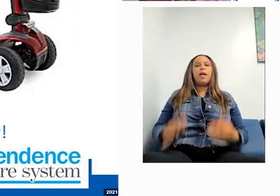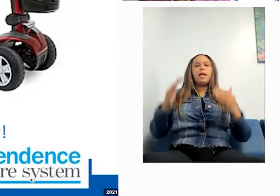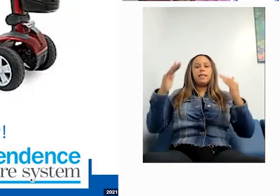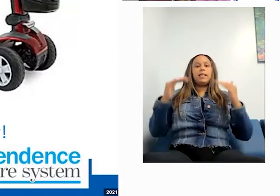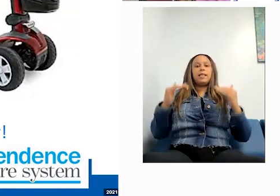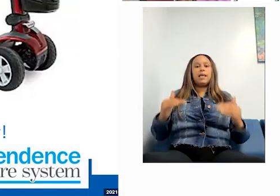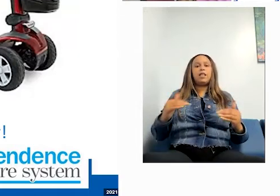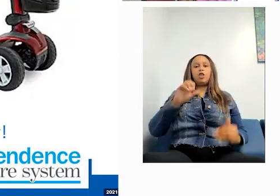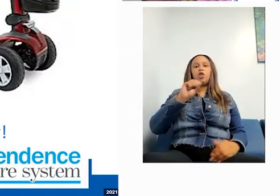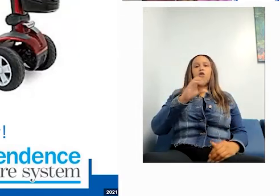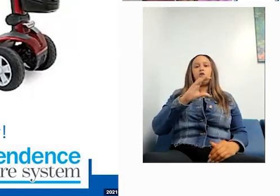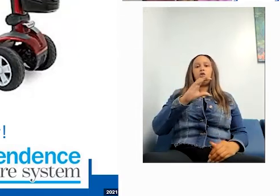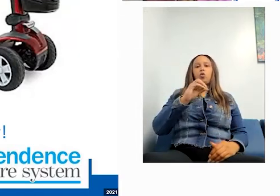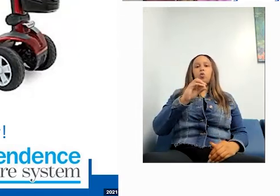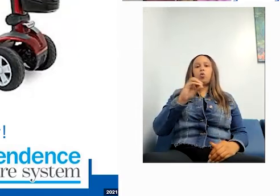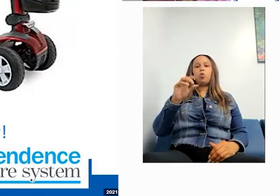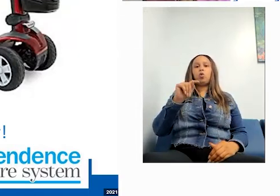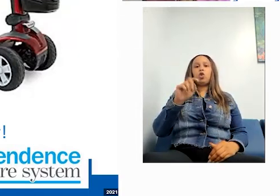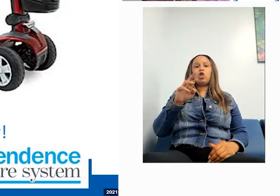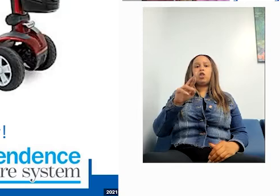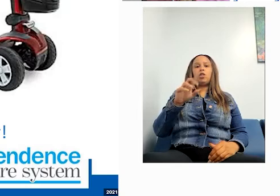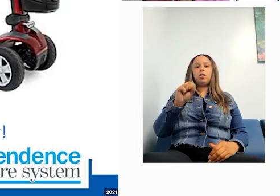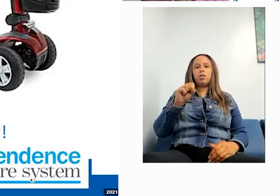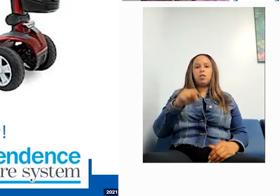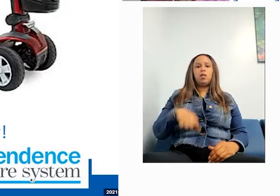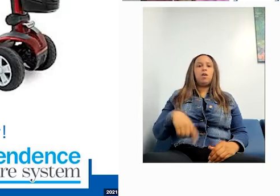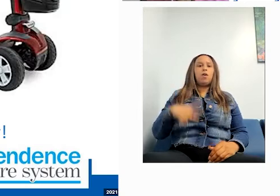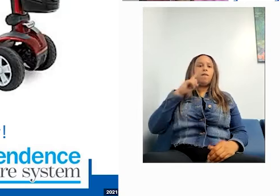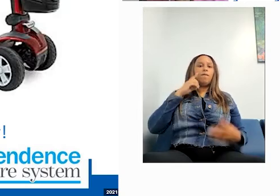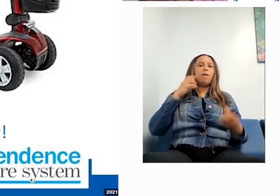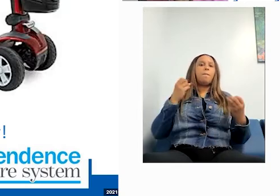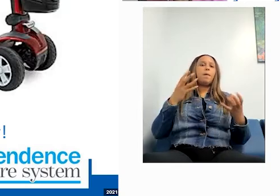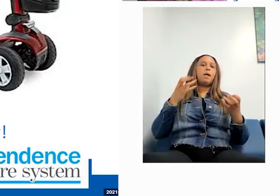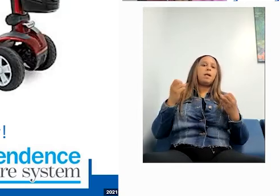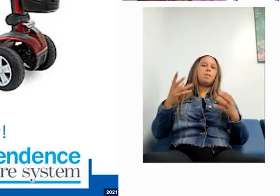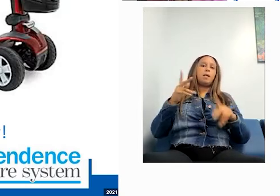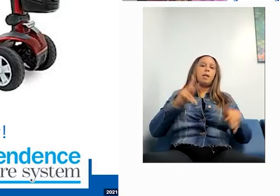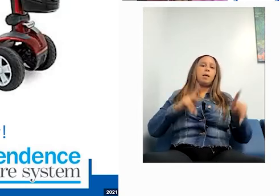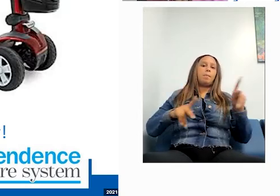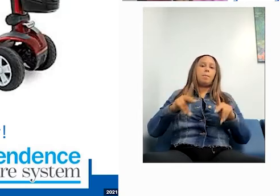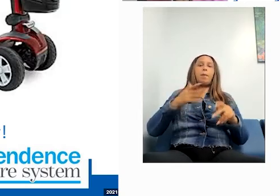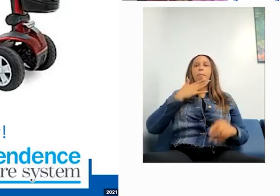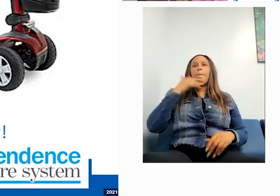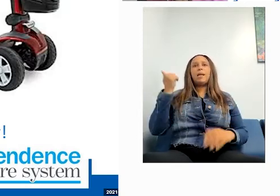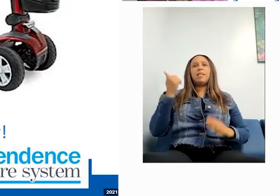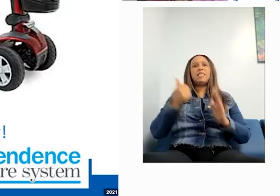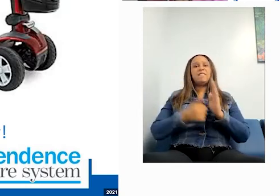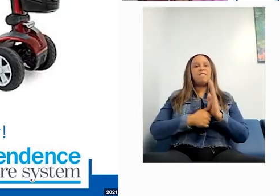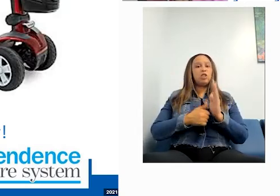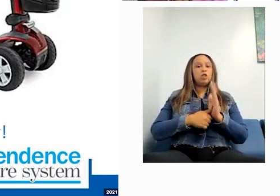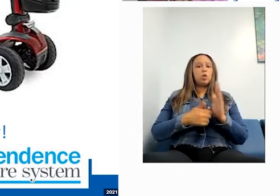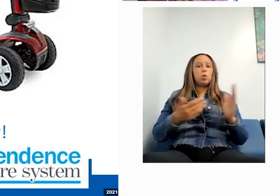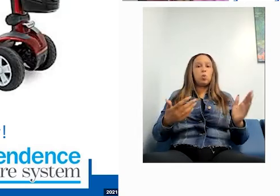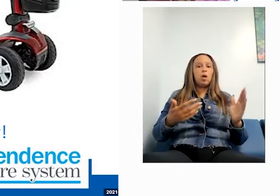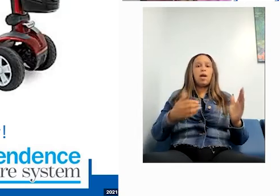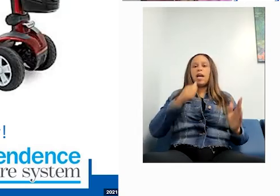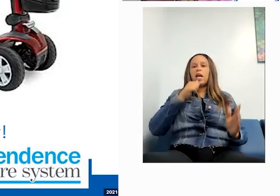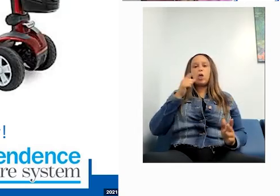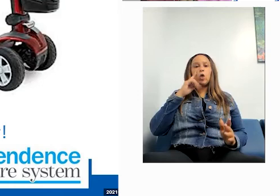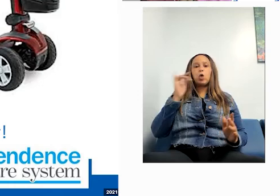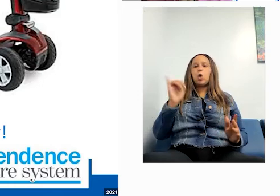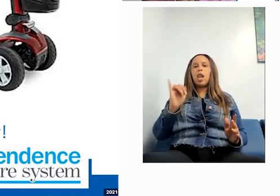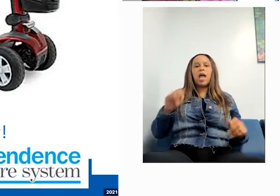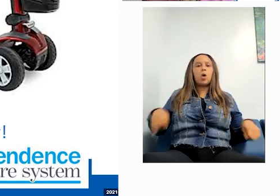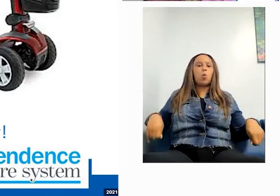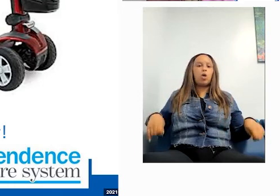scooters. For many people, the best feature of a scooter is it doesn't look like a wheelchair.